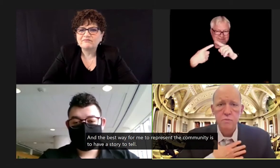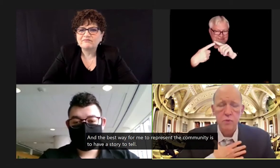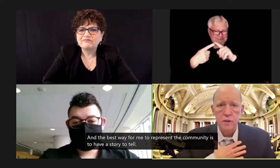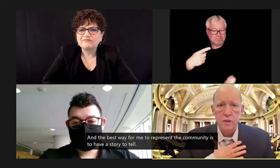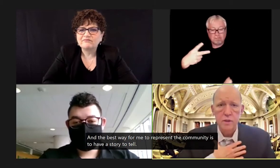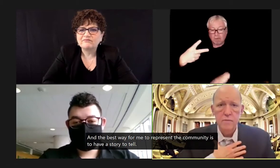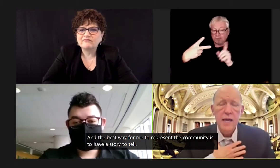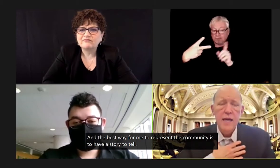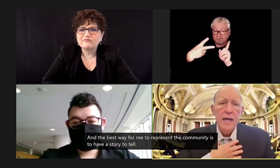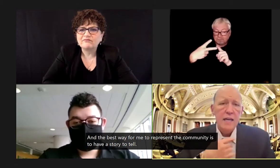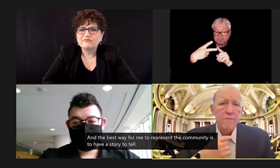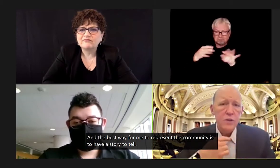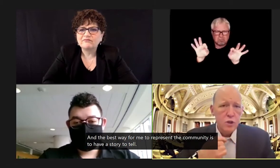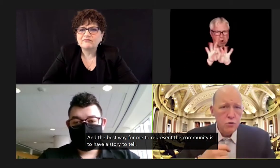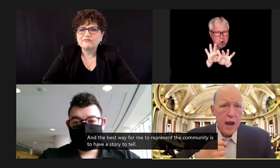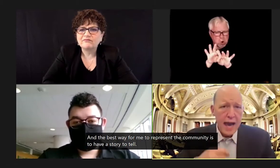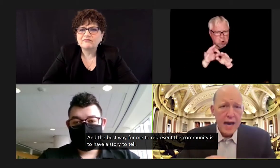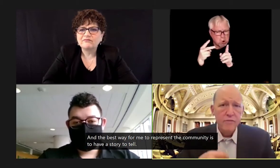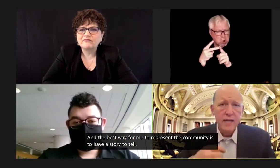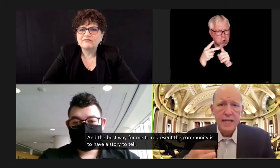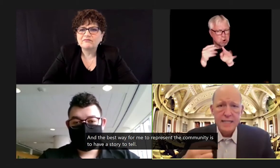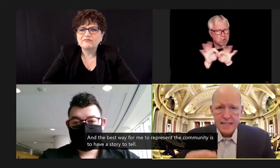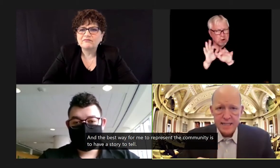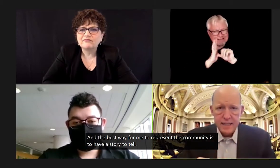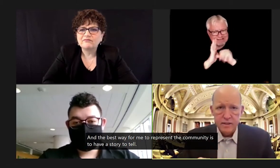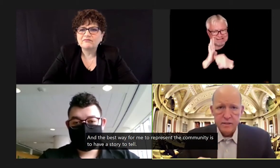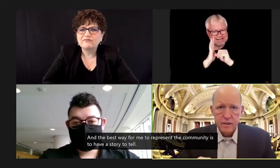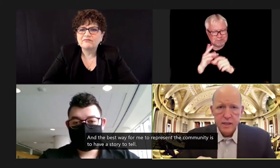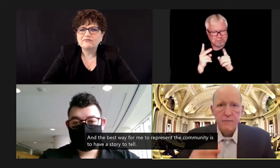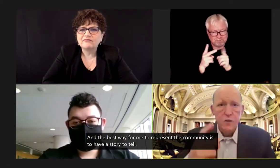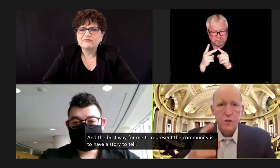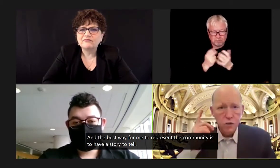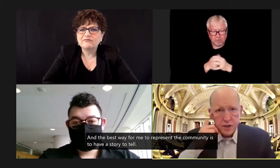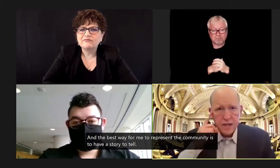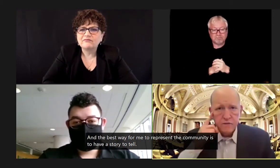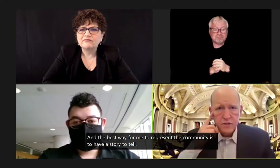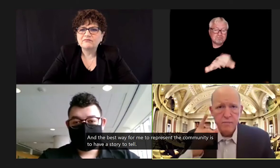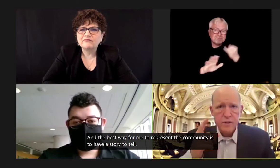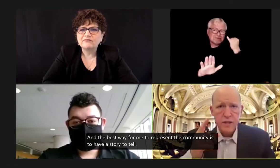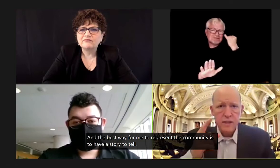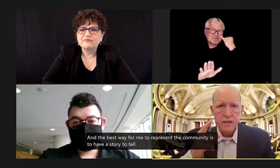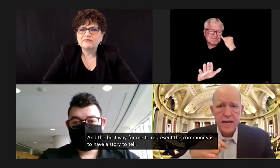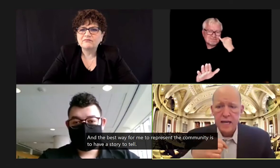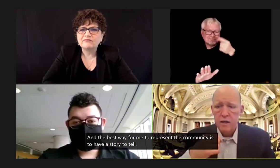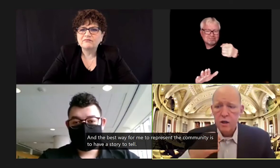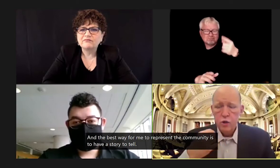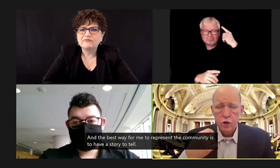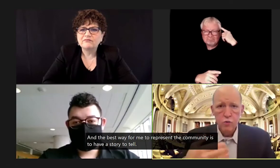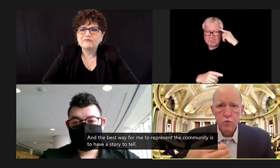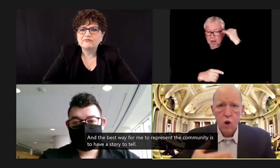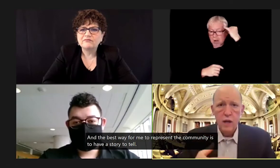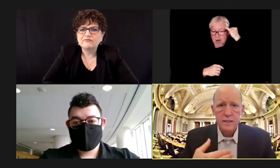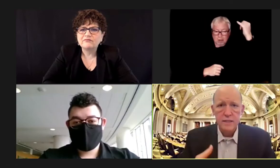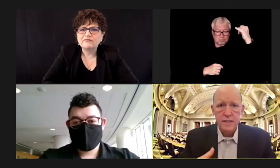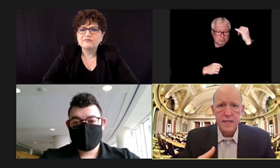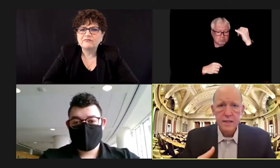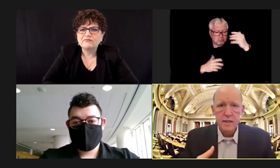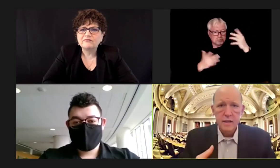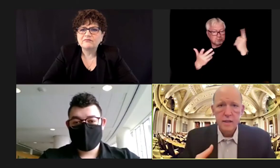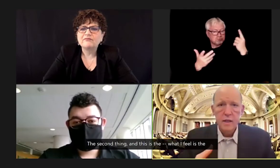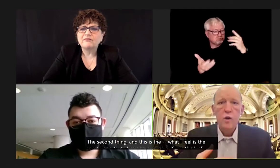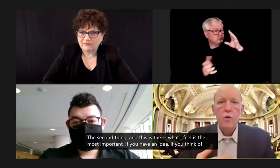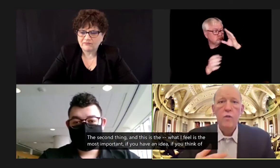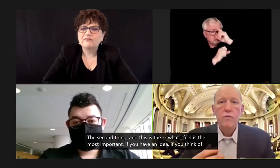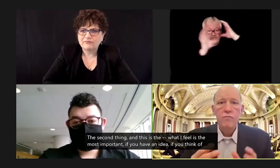most important. If you have an idea, if you think of something that you want to see,